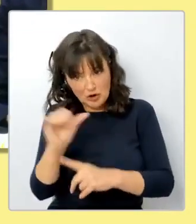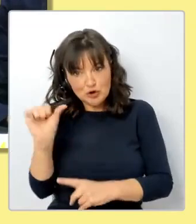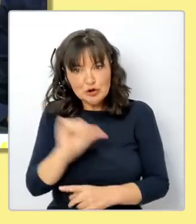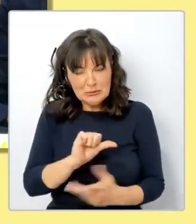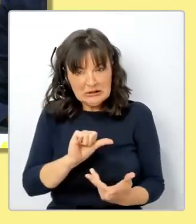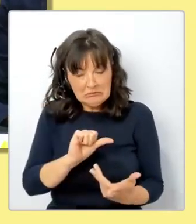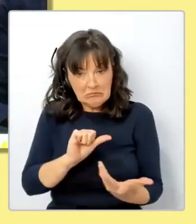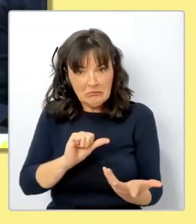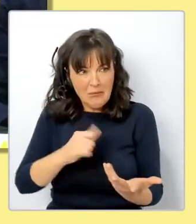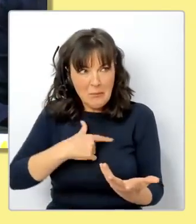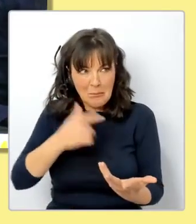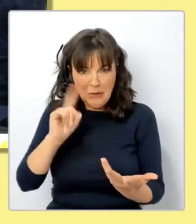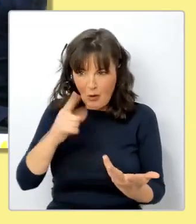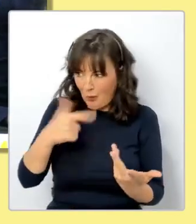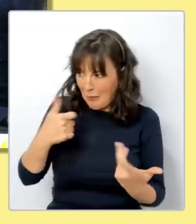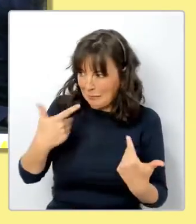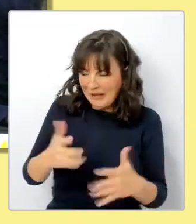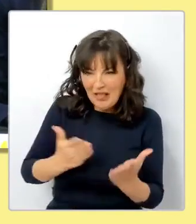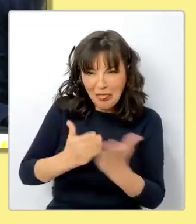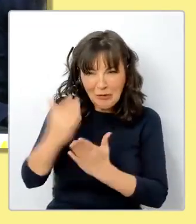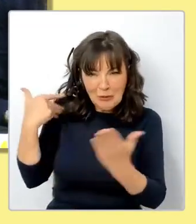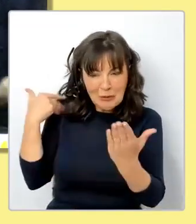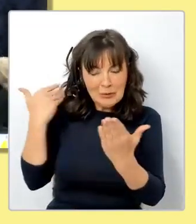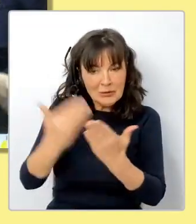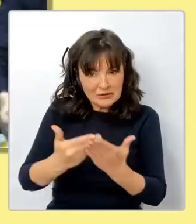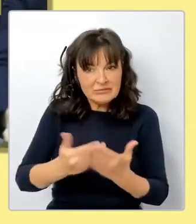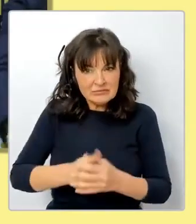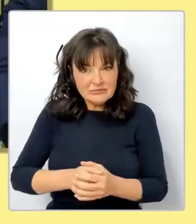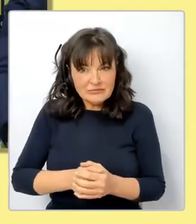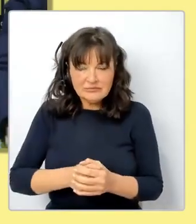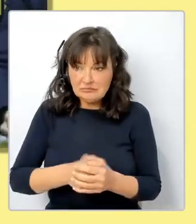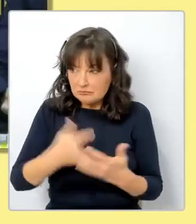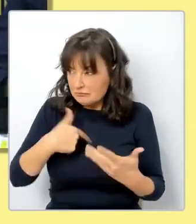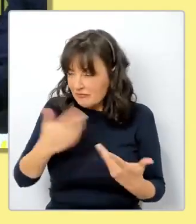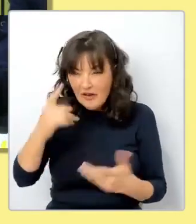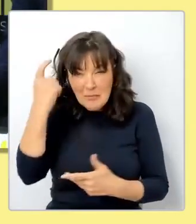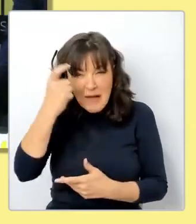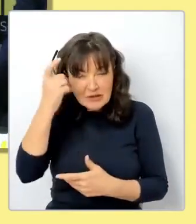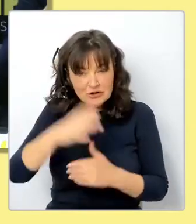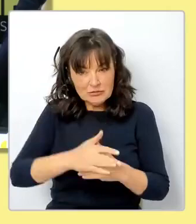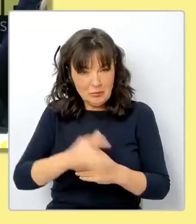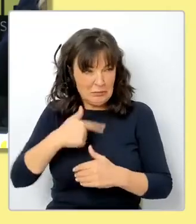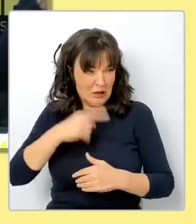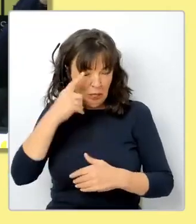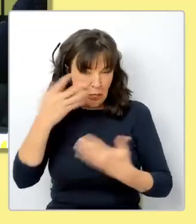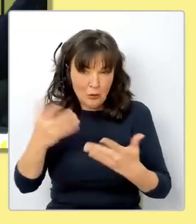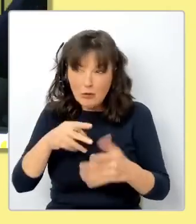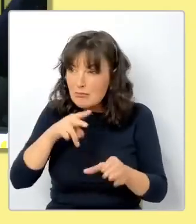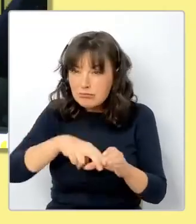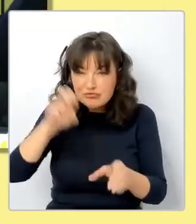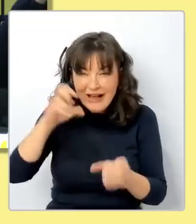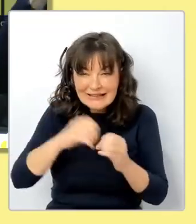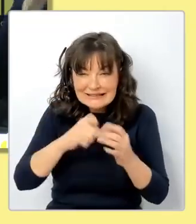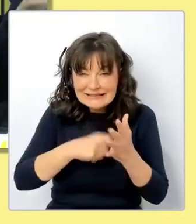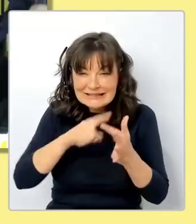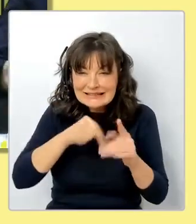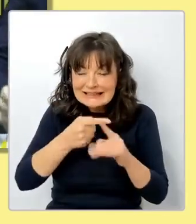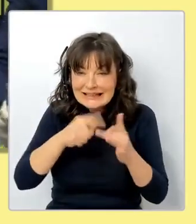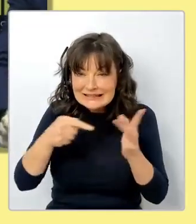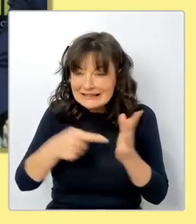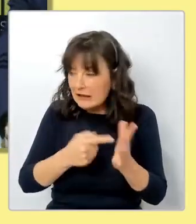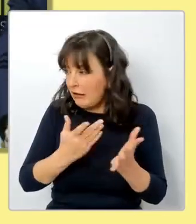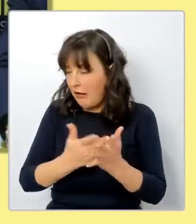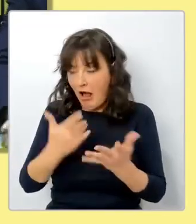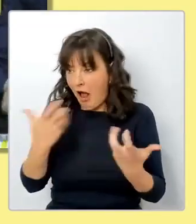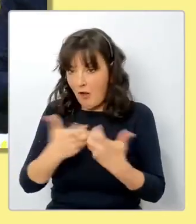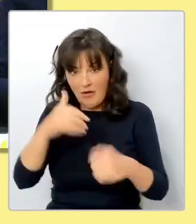been through, considering we've been through Brexit and the impact on our economy, considering we've been through or